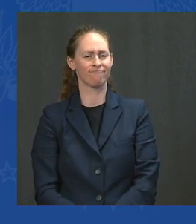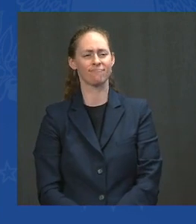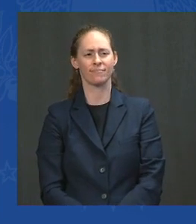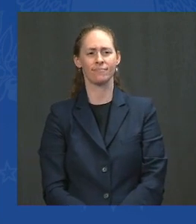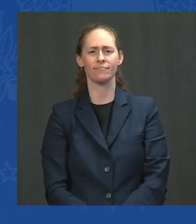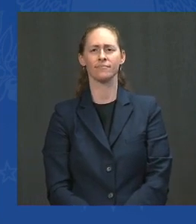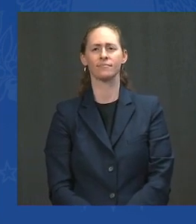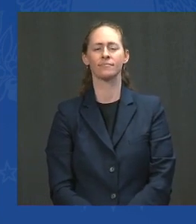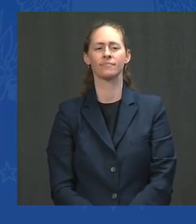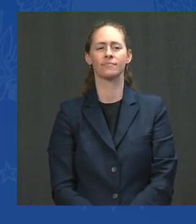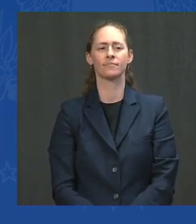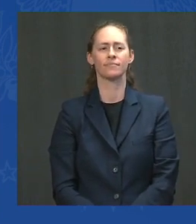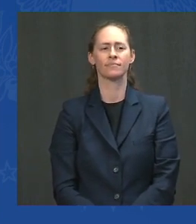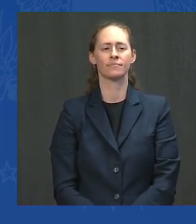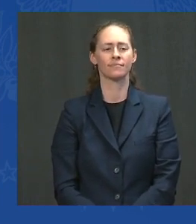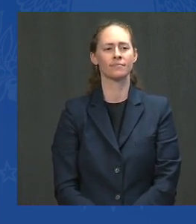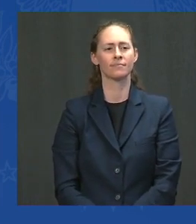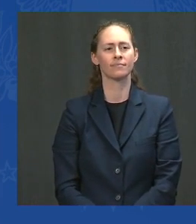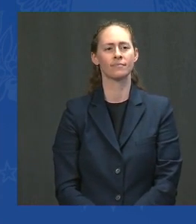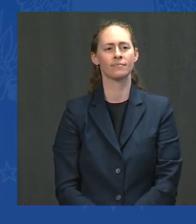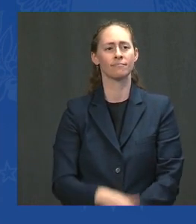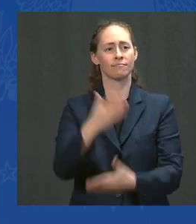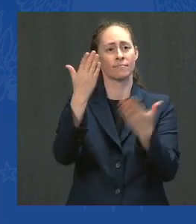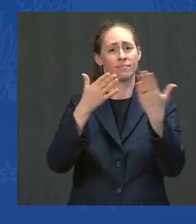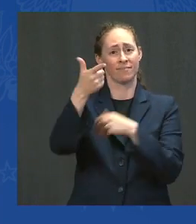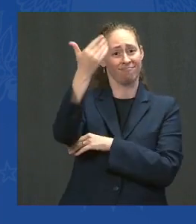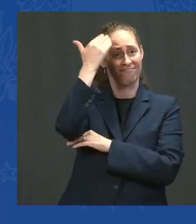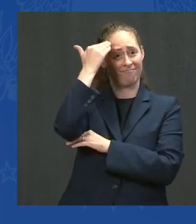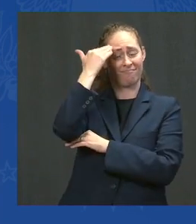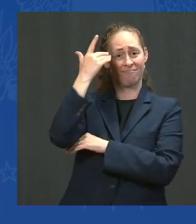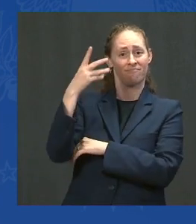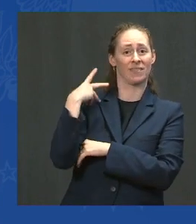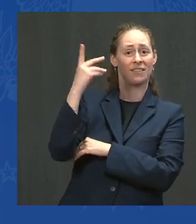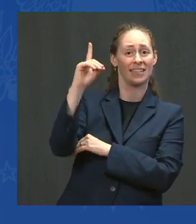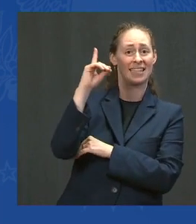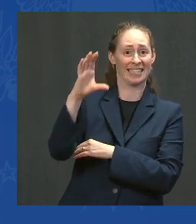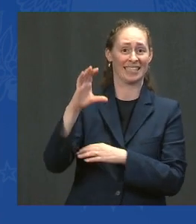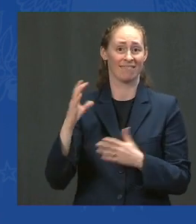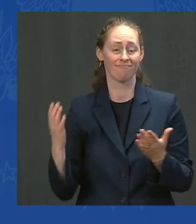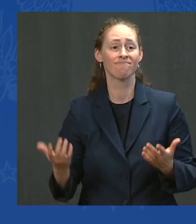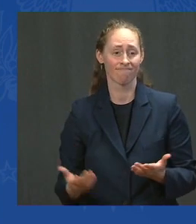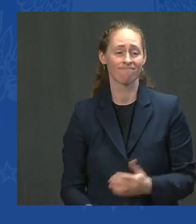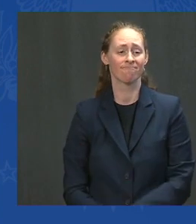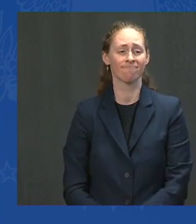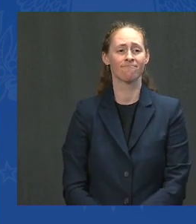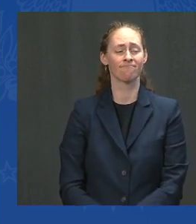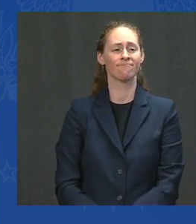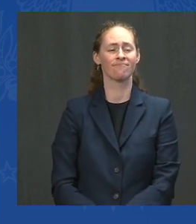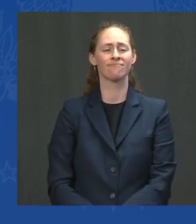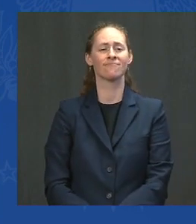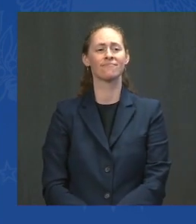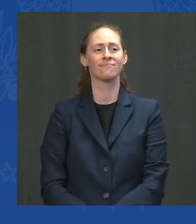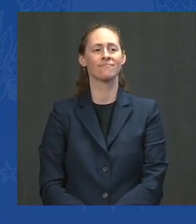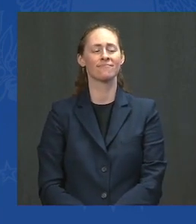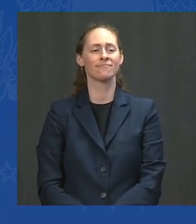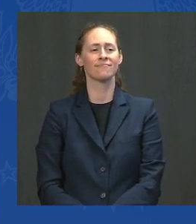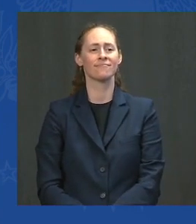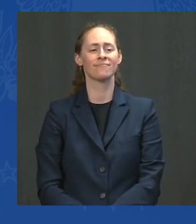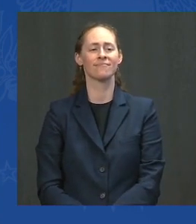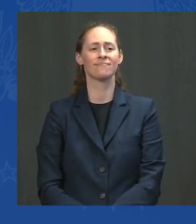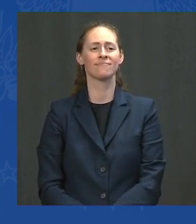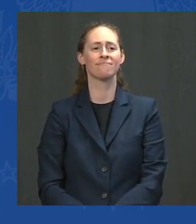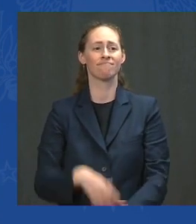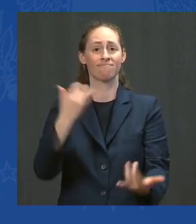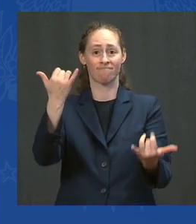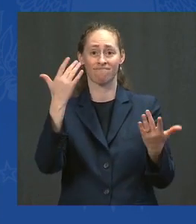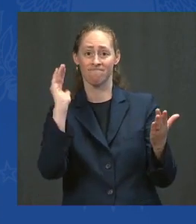You may have heard that in Washington, I was just on the phone, looks like we reached a bipartisan agreement on infrastructure, fancy word for bridges,